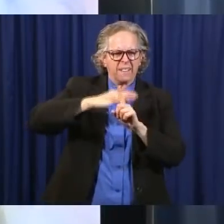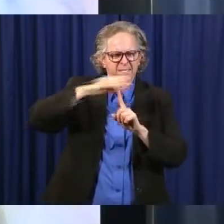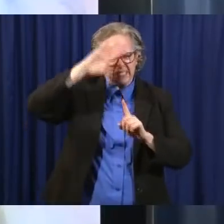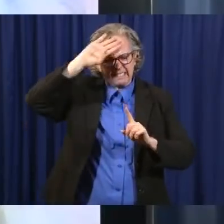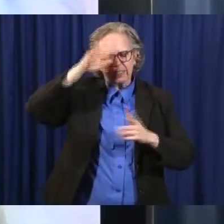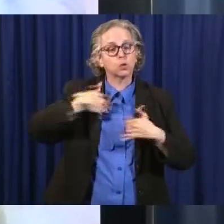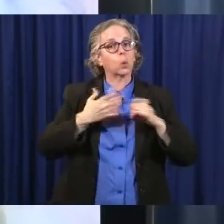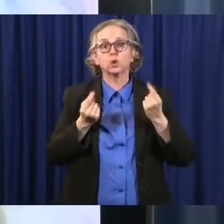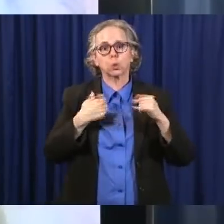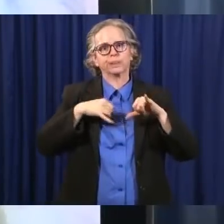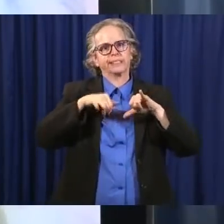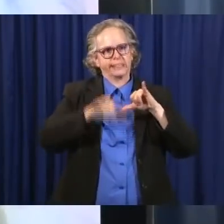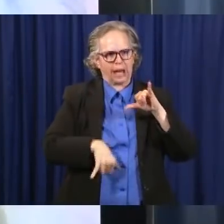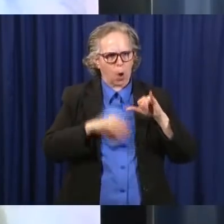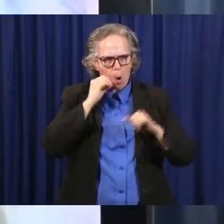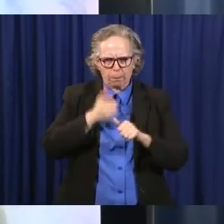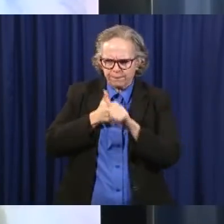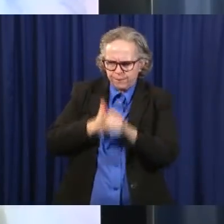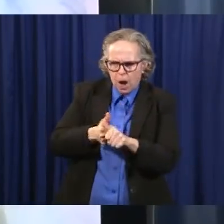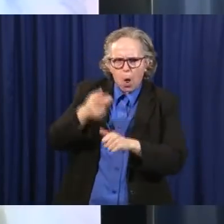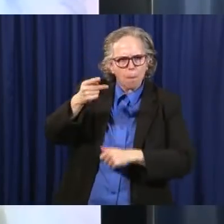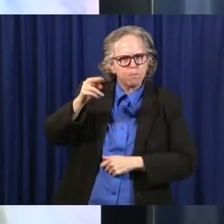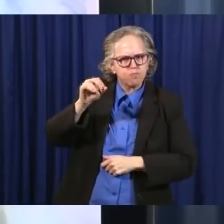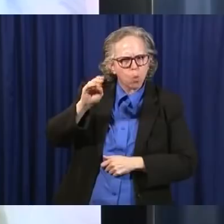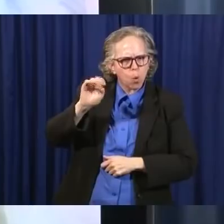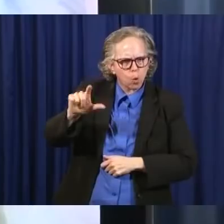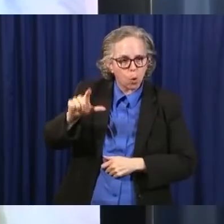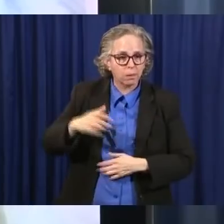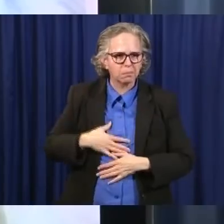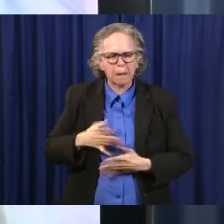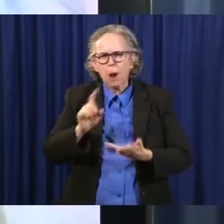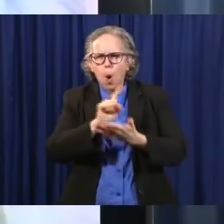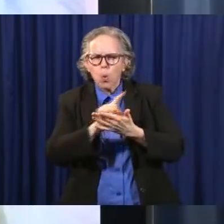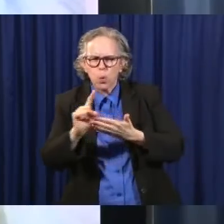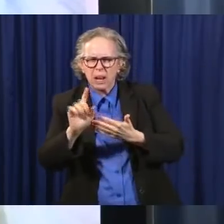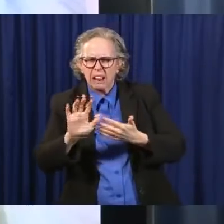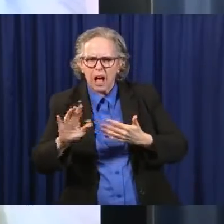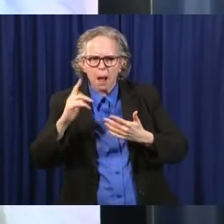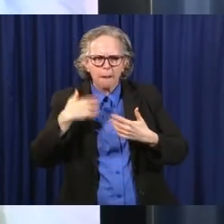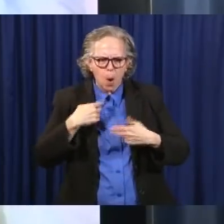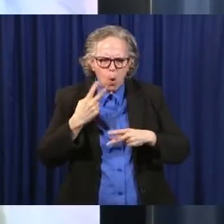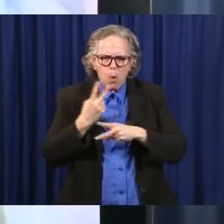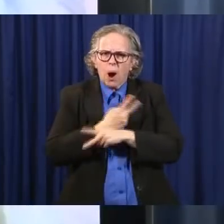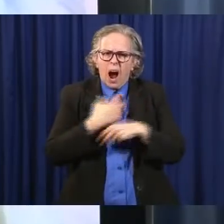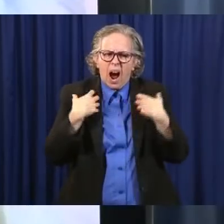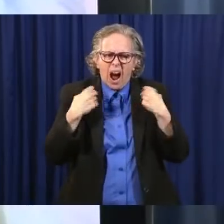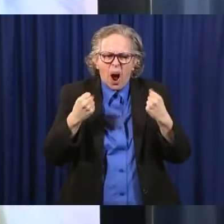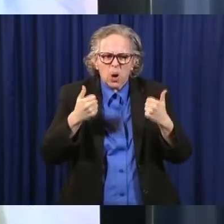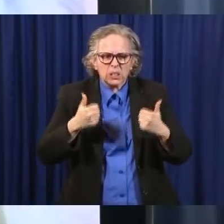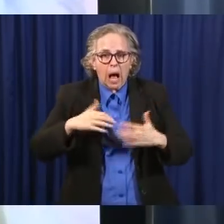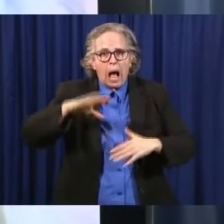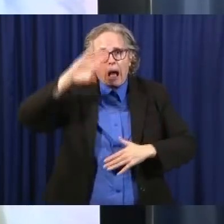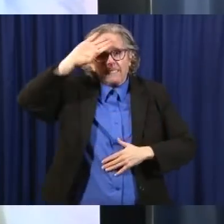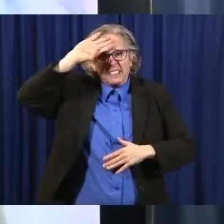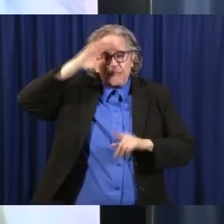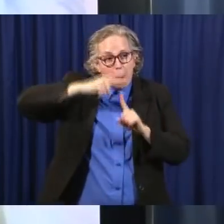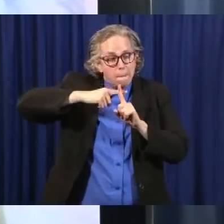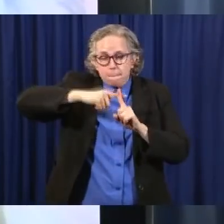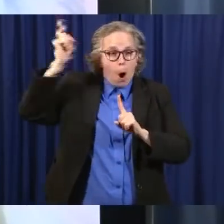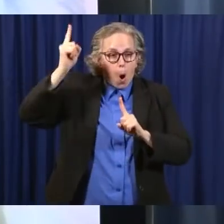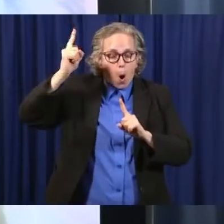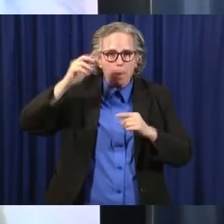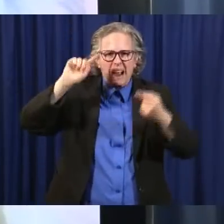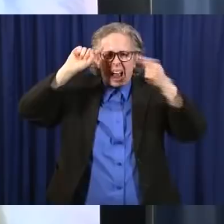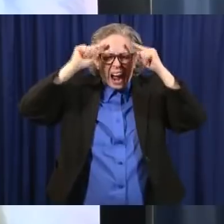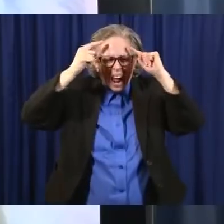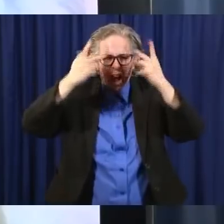protocol. Within a week, my symptoms had gotten worse to the point where I had a high-grade fever, headache, cough, and